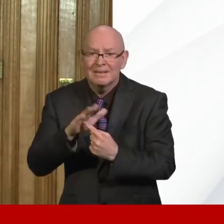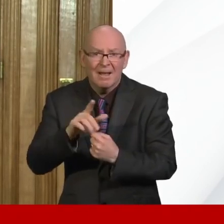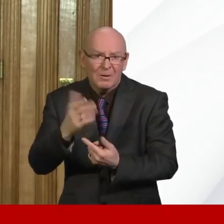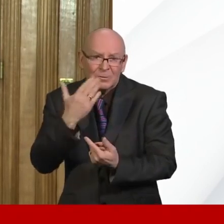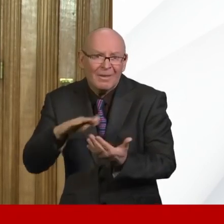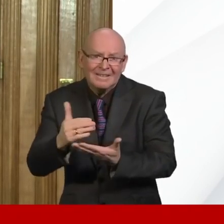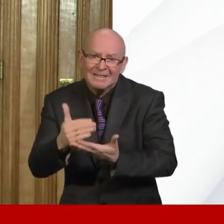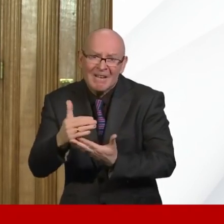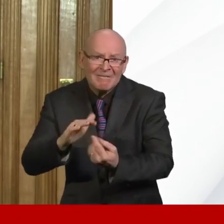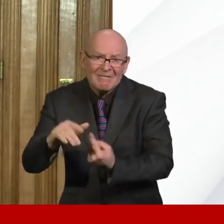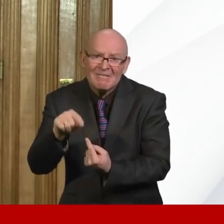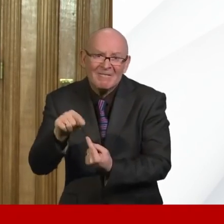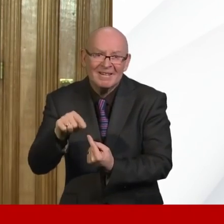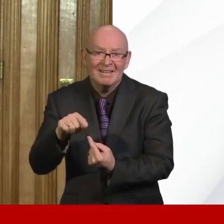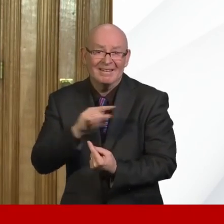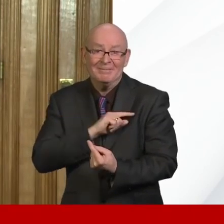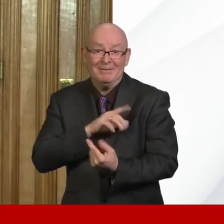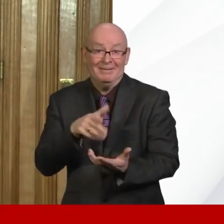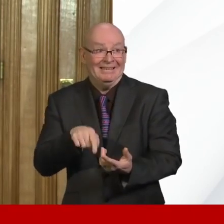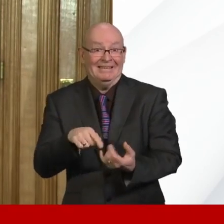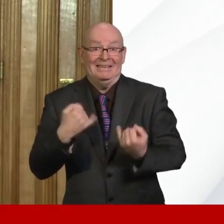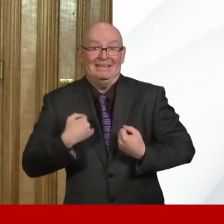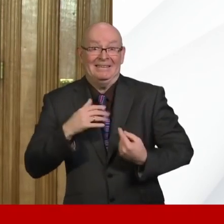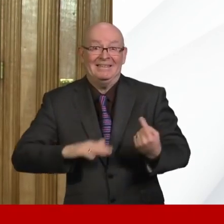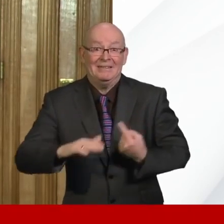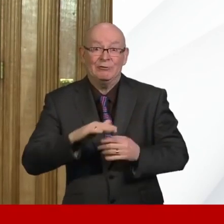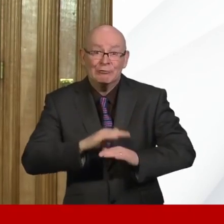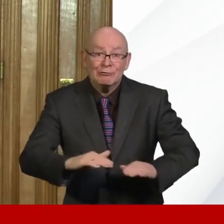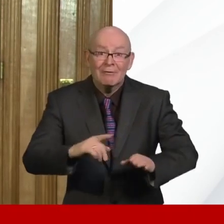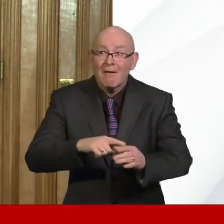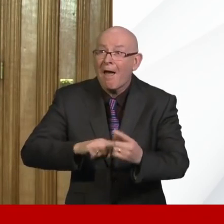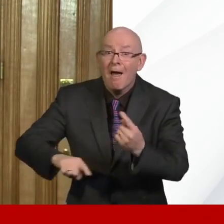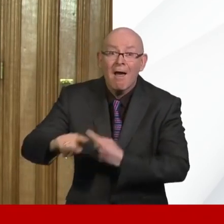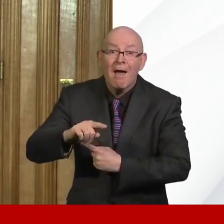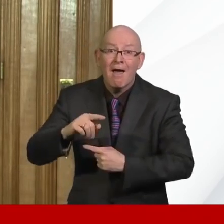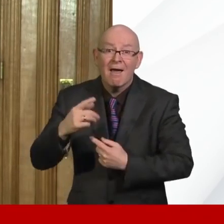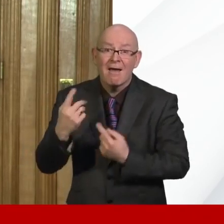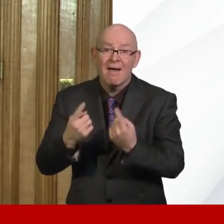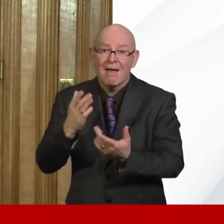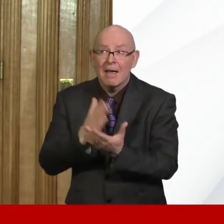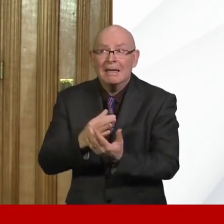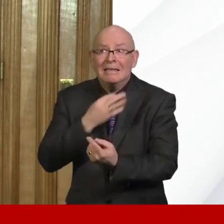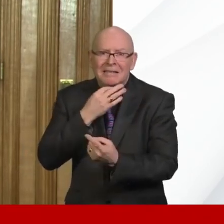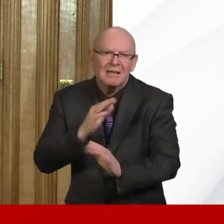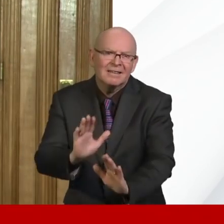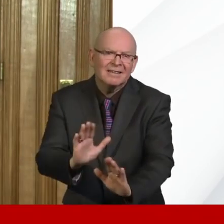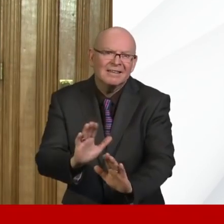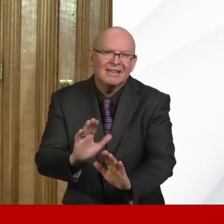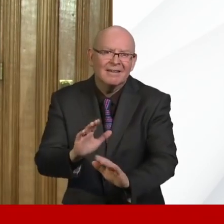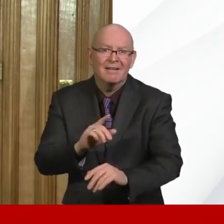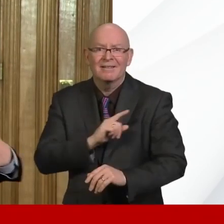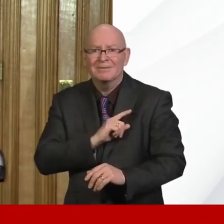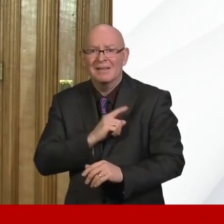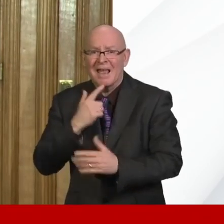you'll agree that I've always been very clear that this is a balanced judgment and one that we've kept under constant review.